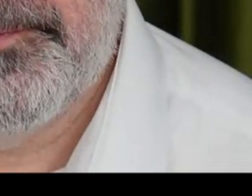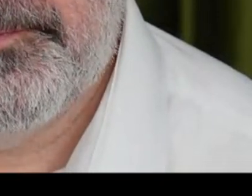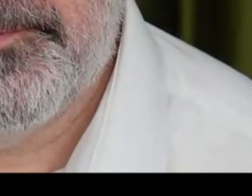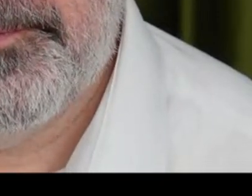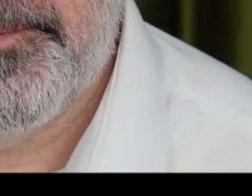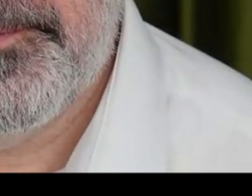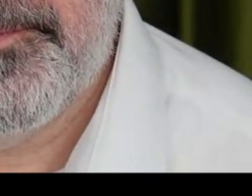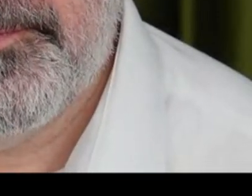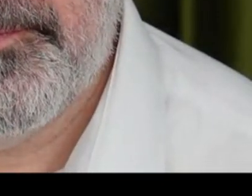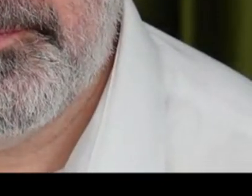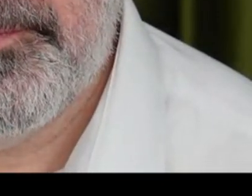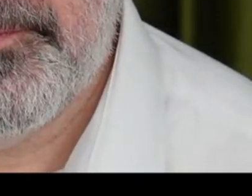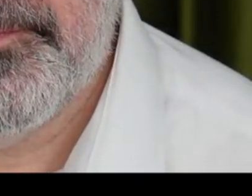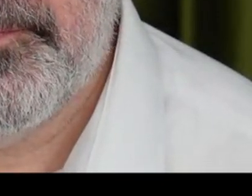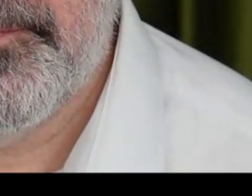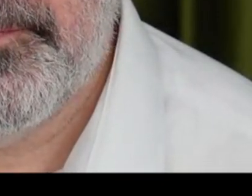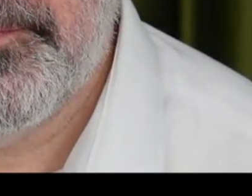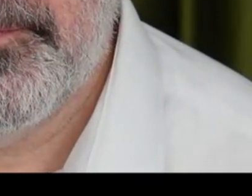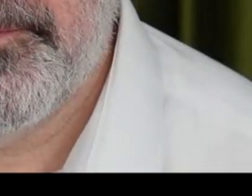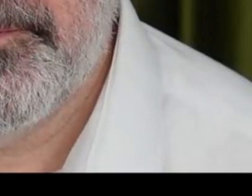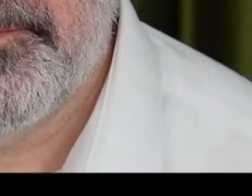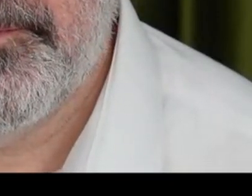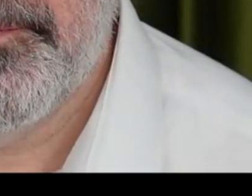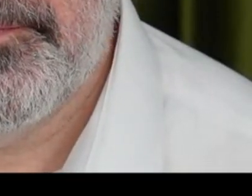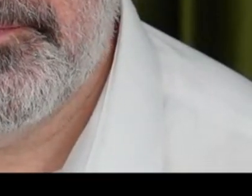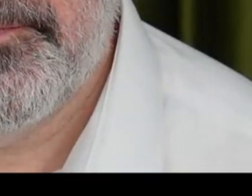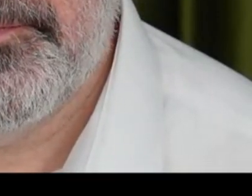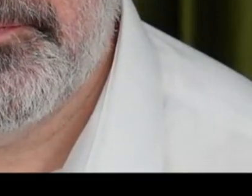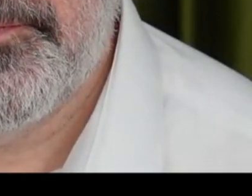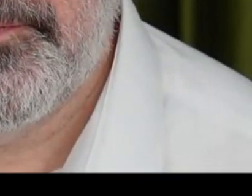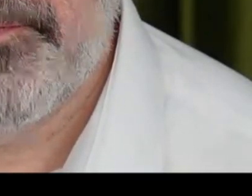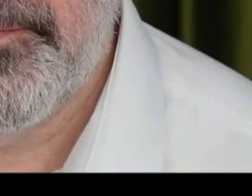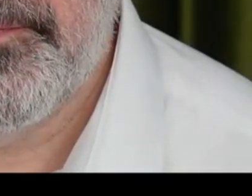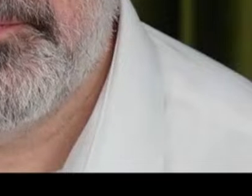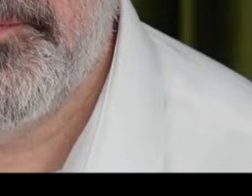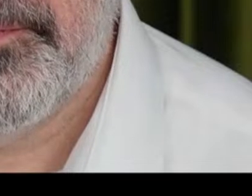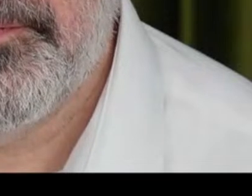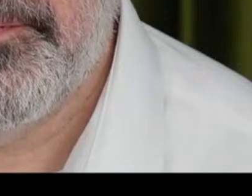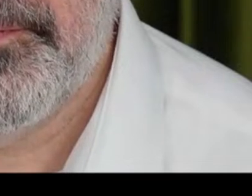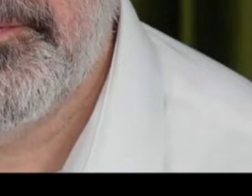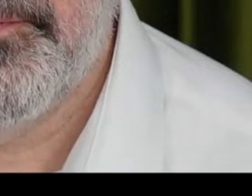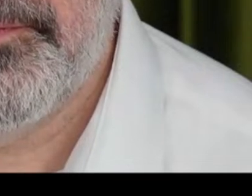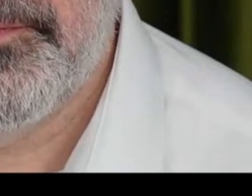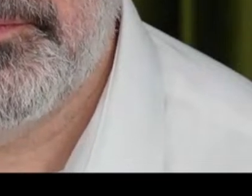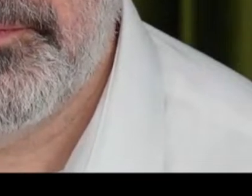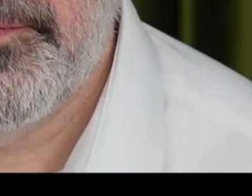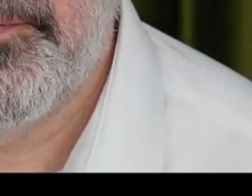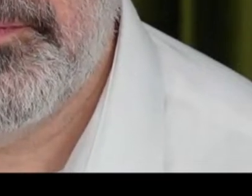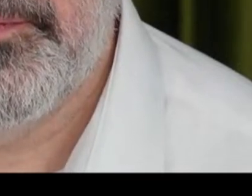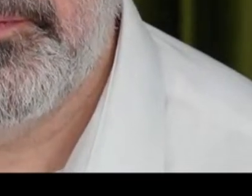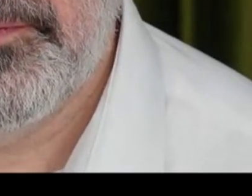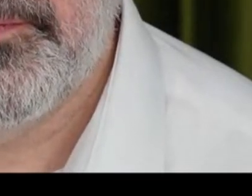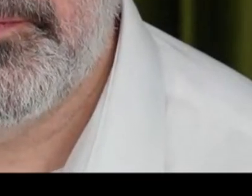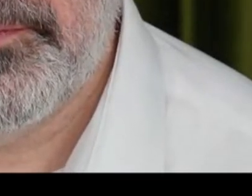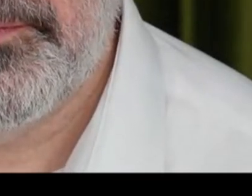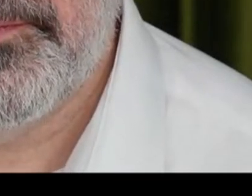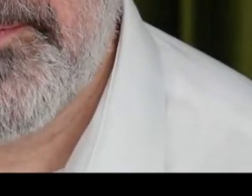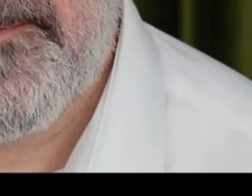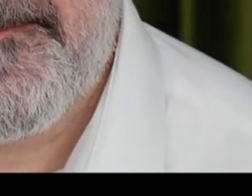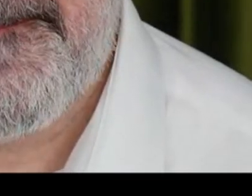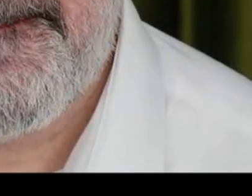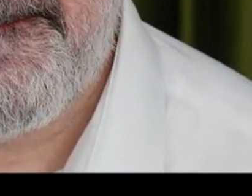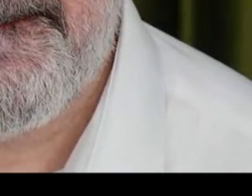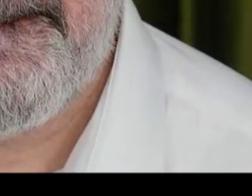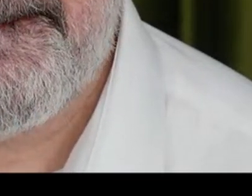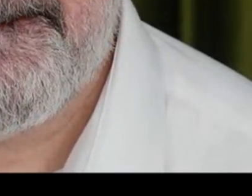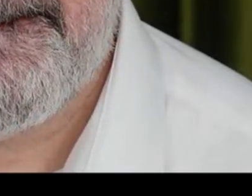the way he approaches this. It's sort of one-sided, two-tier as normal. He didn't care about the any